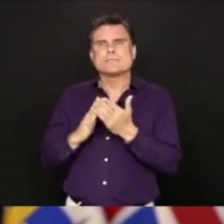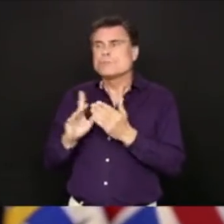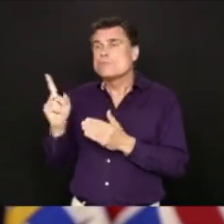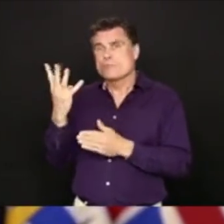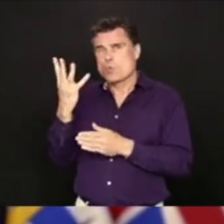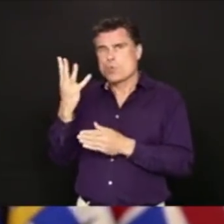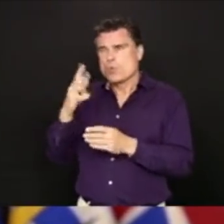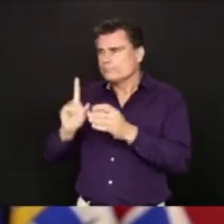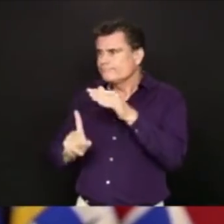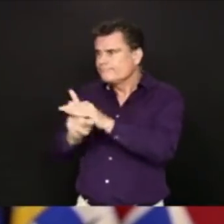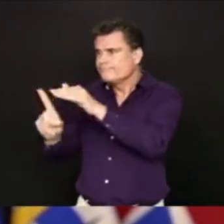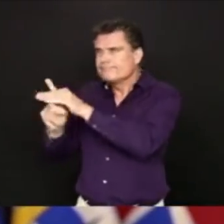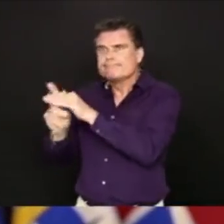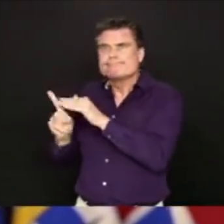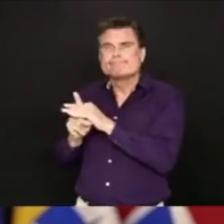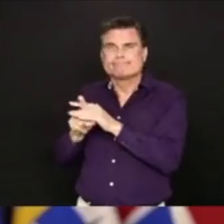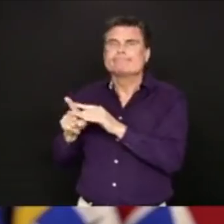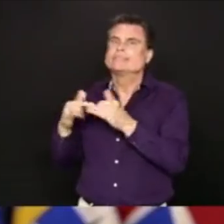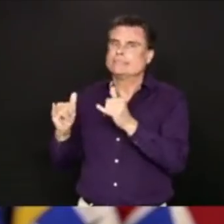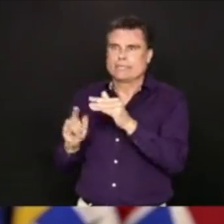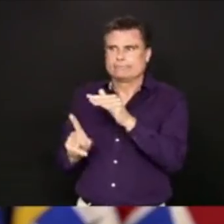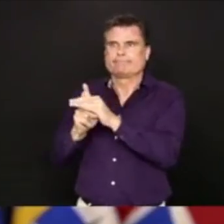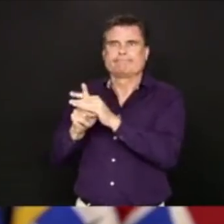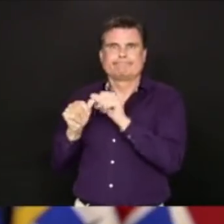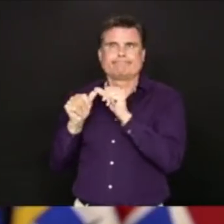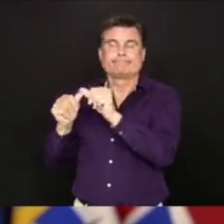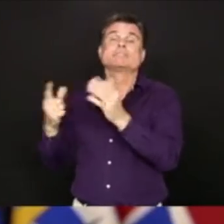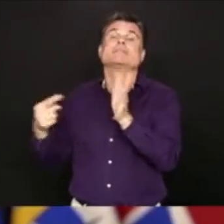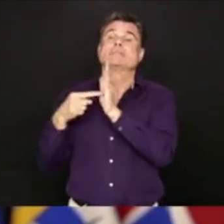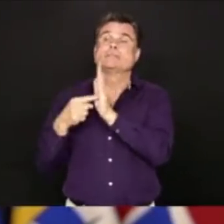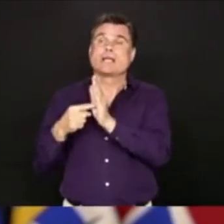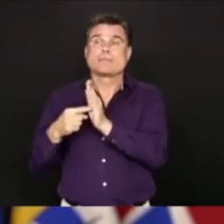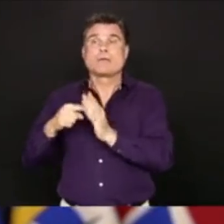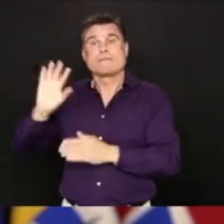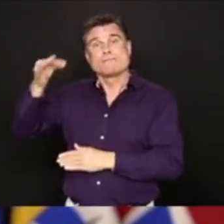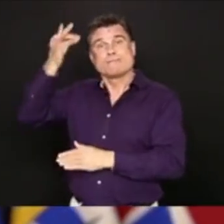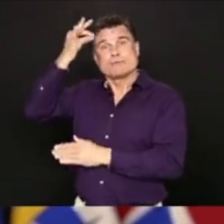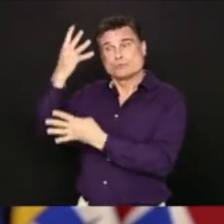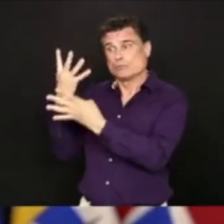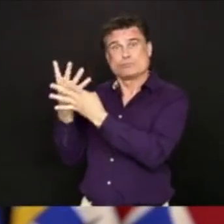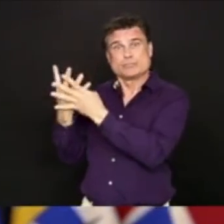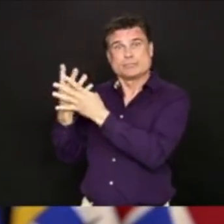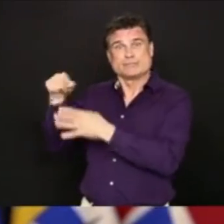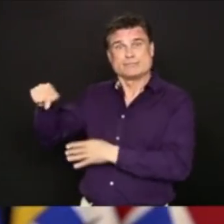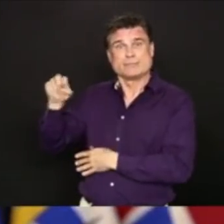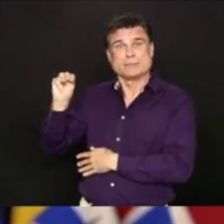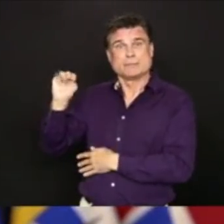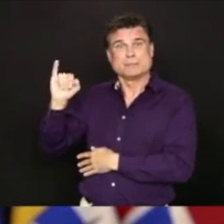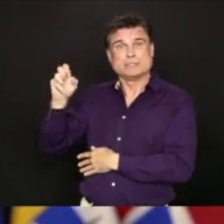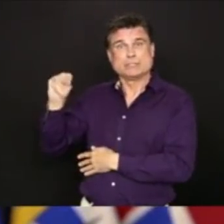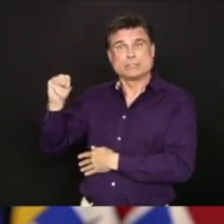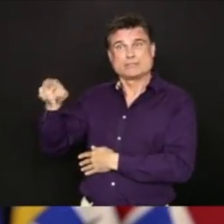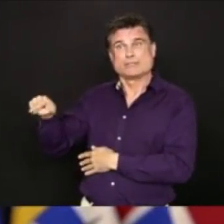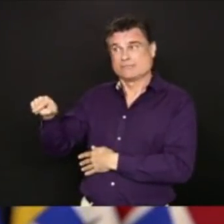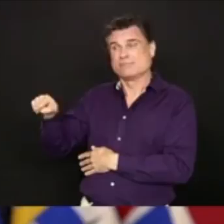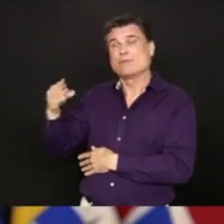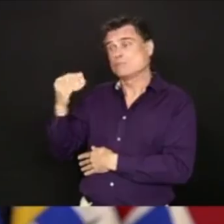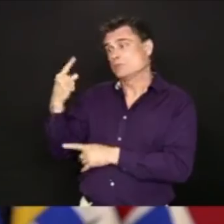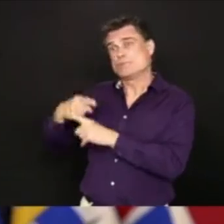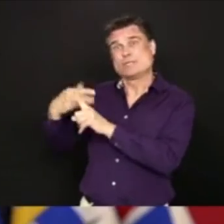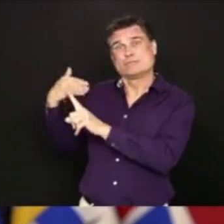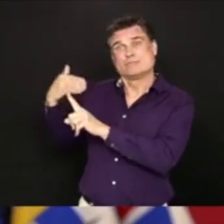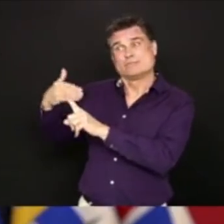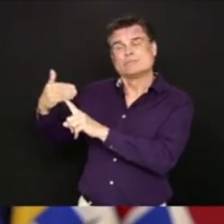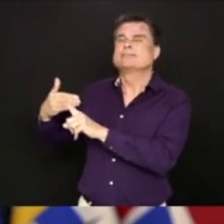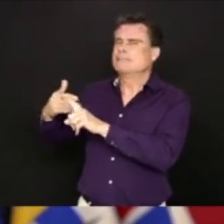Facility, and we've done extensive testing within that facility in the last few days. And so 40 of the additional cases